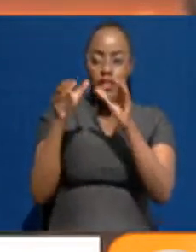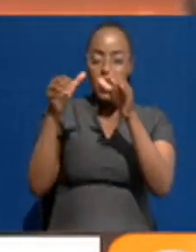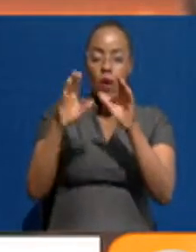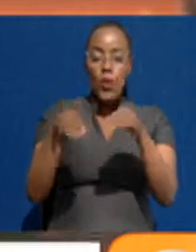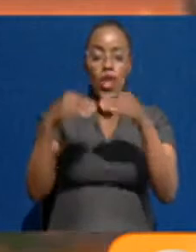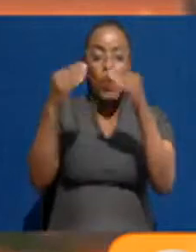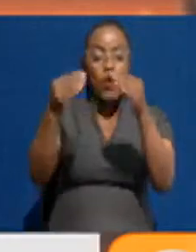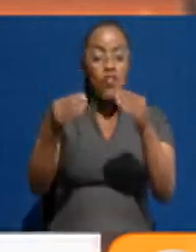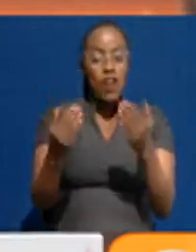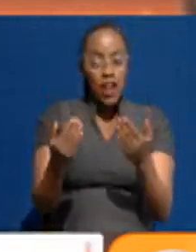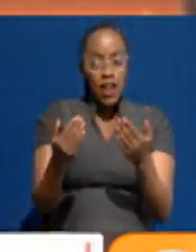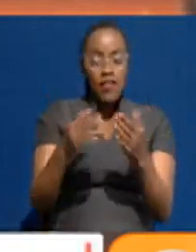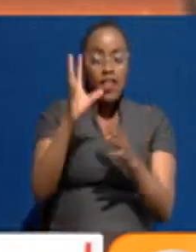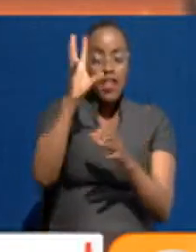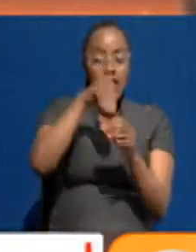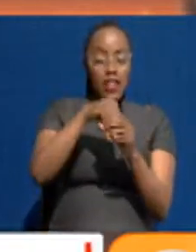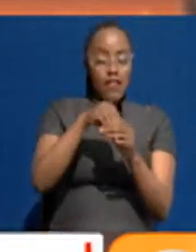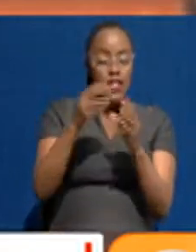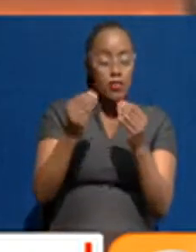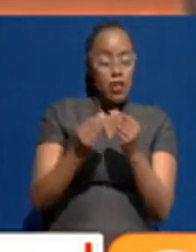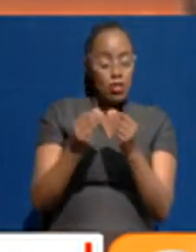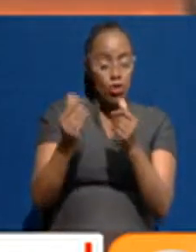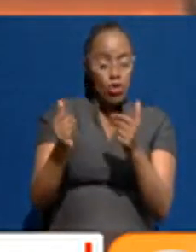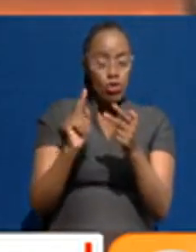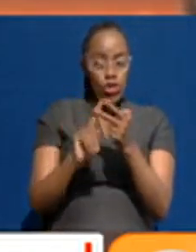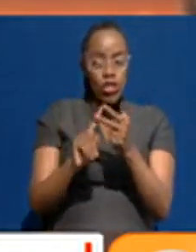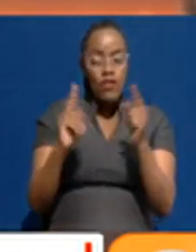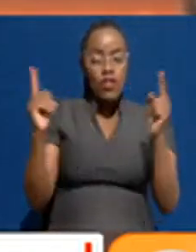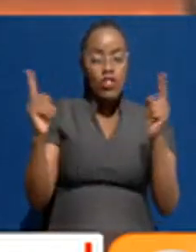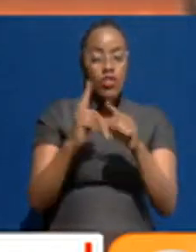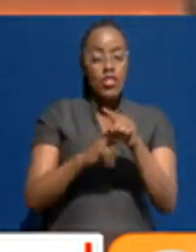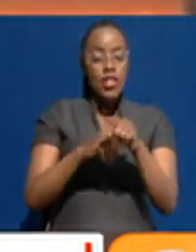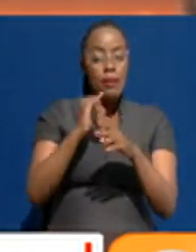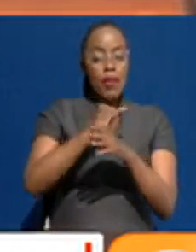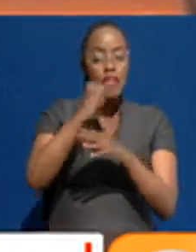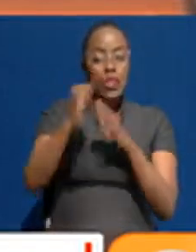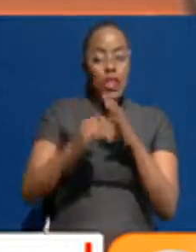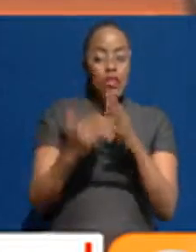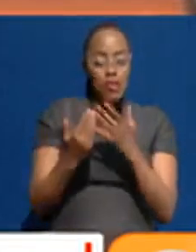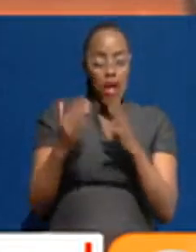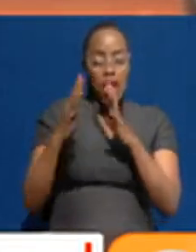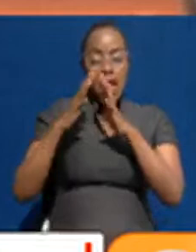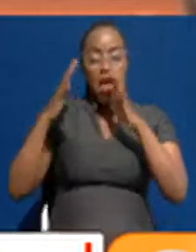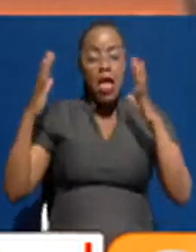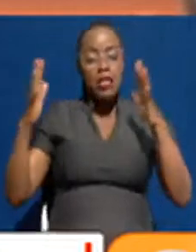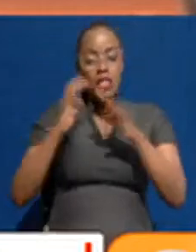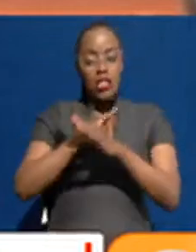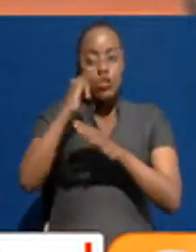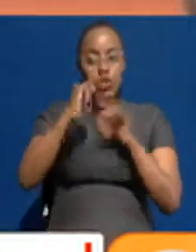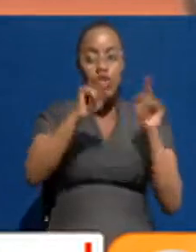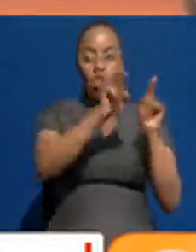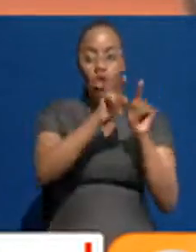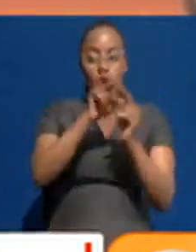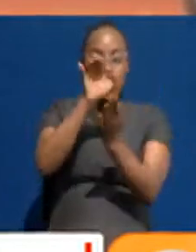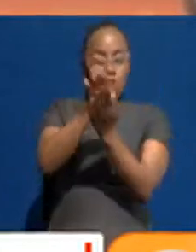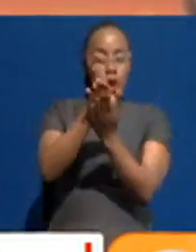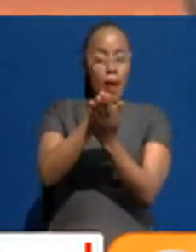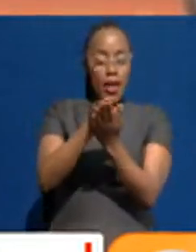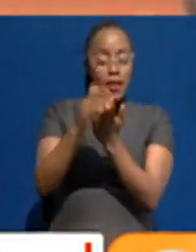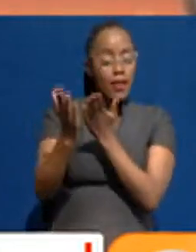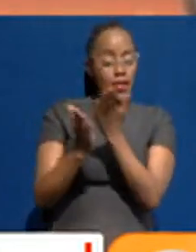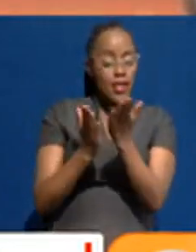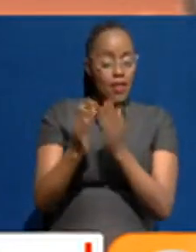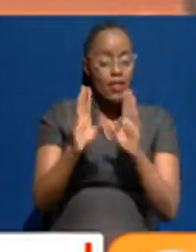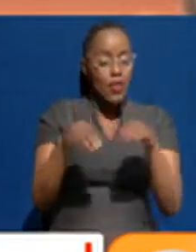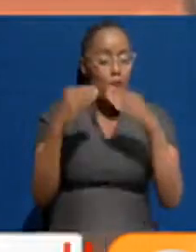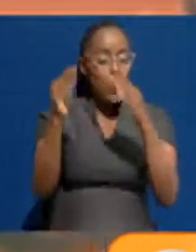offer investment solutions, short-term insurance, life insurance, as well as banking services